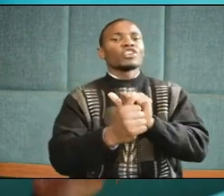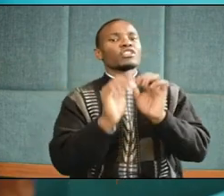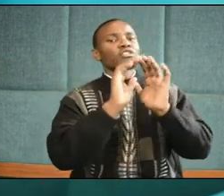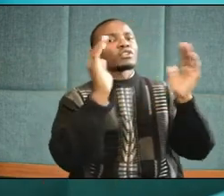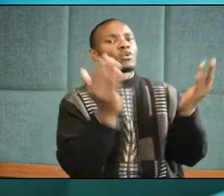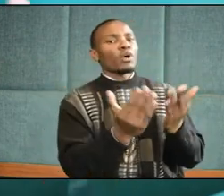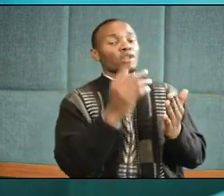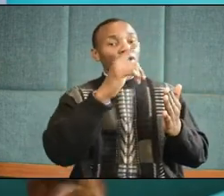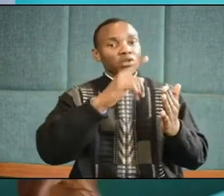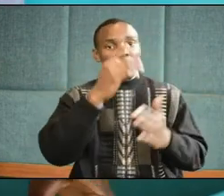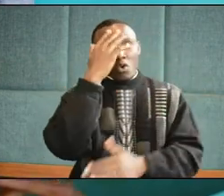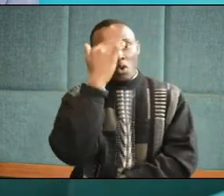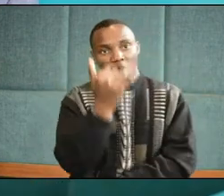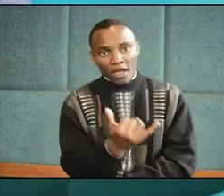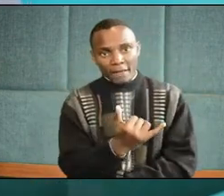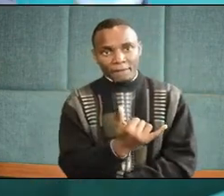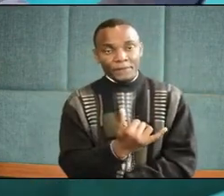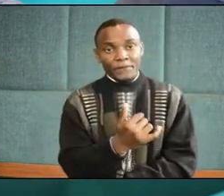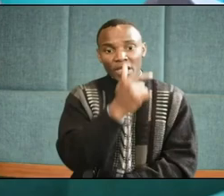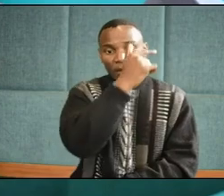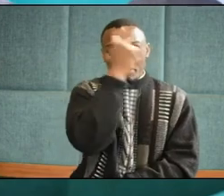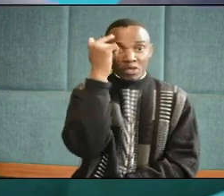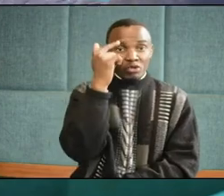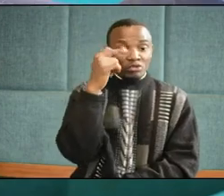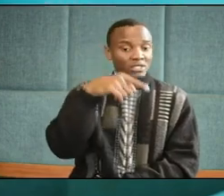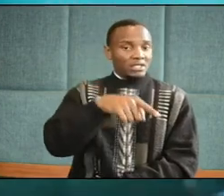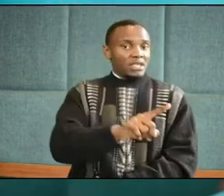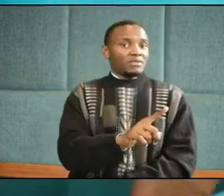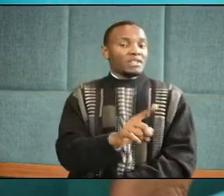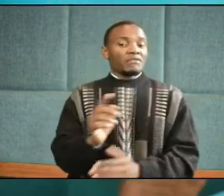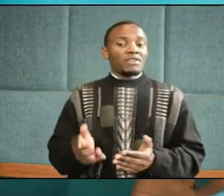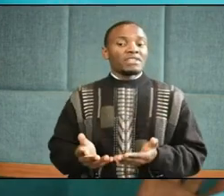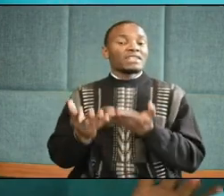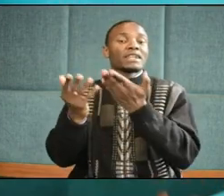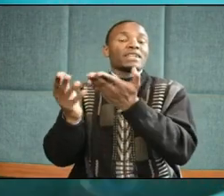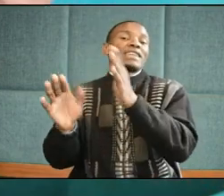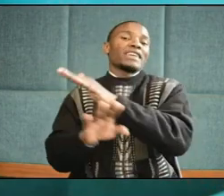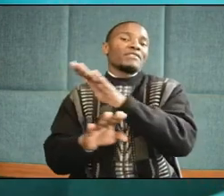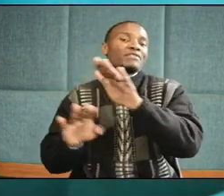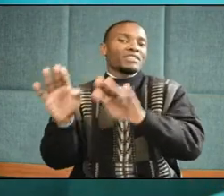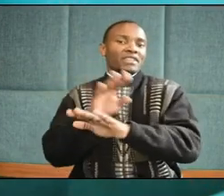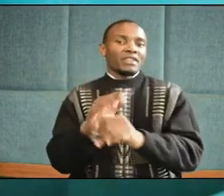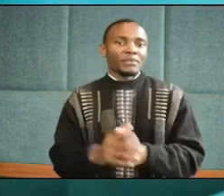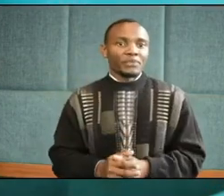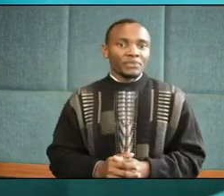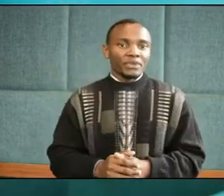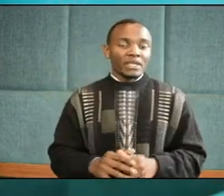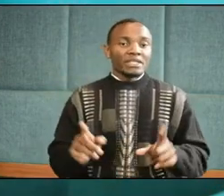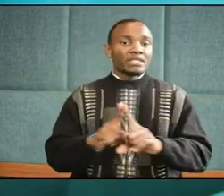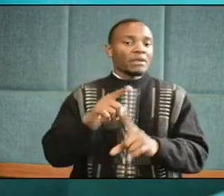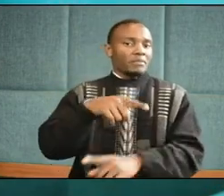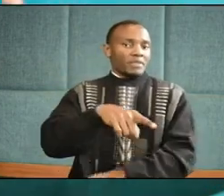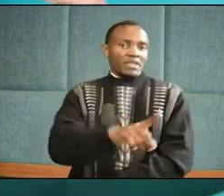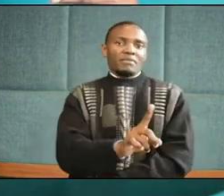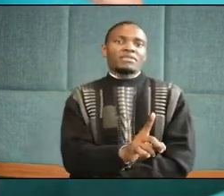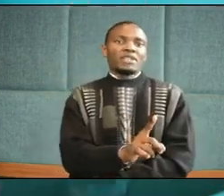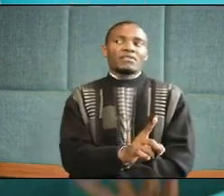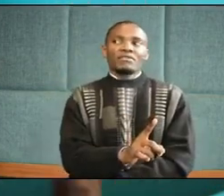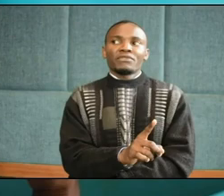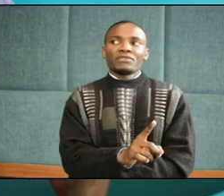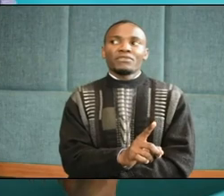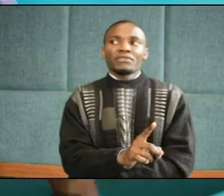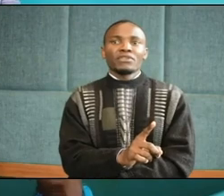down, it is because they surrendered all what they had. They reached even a point and